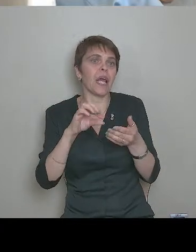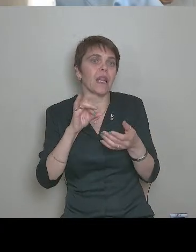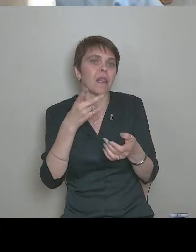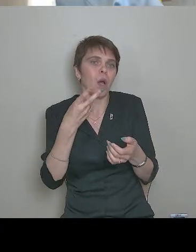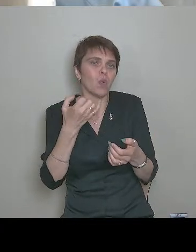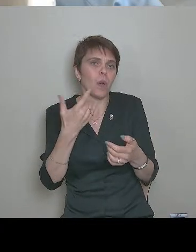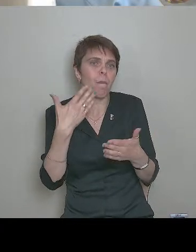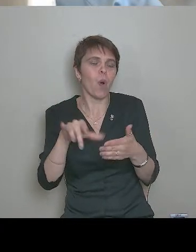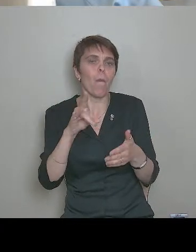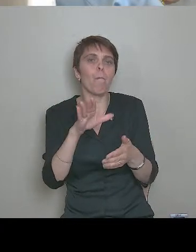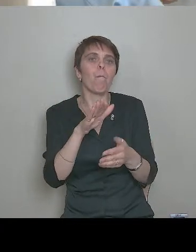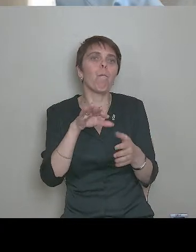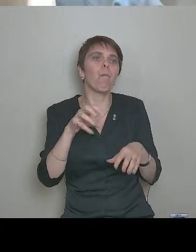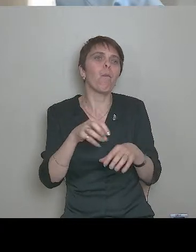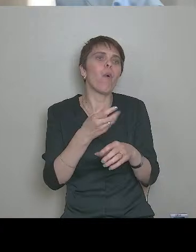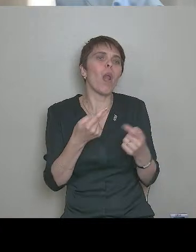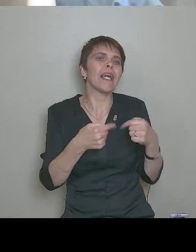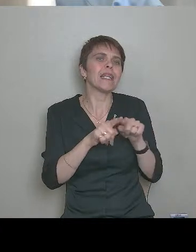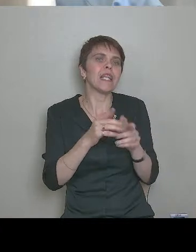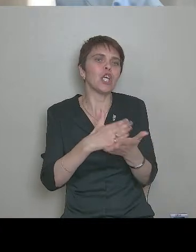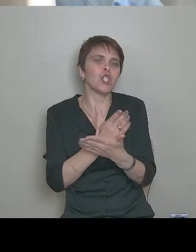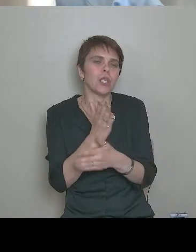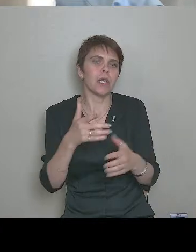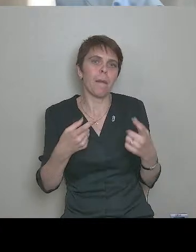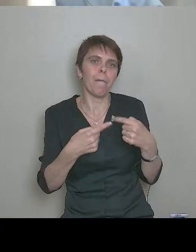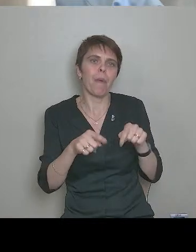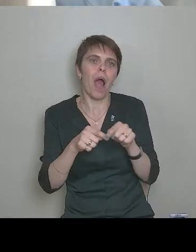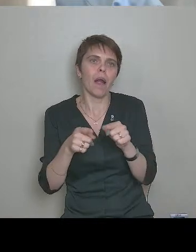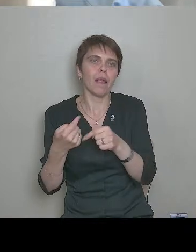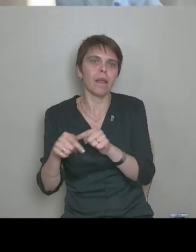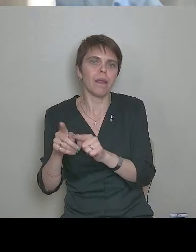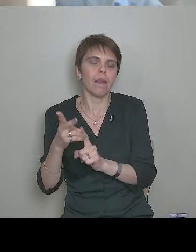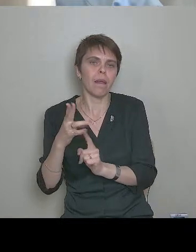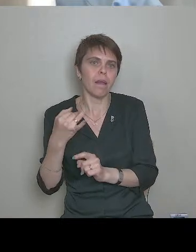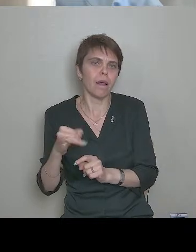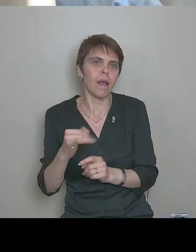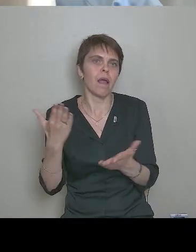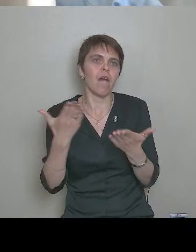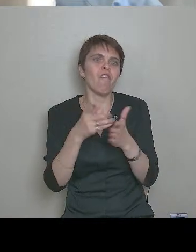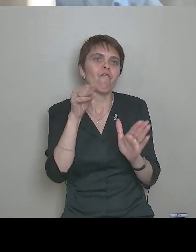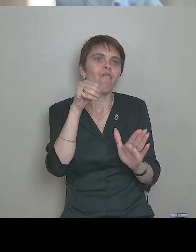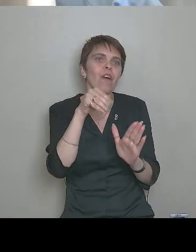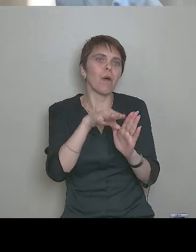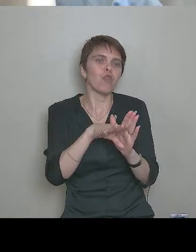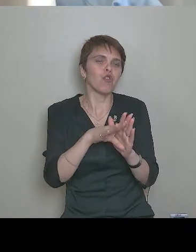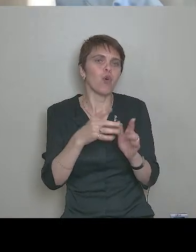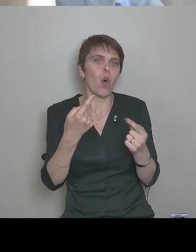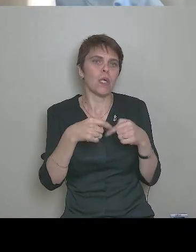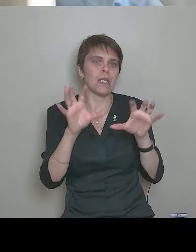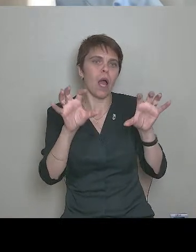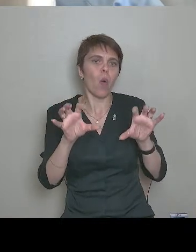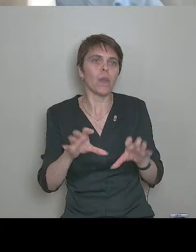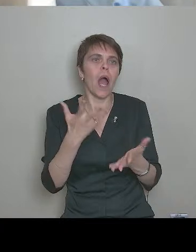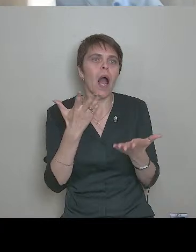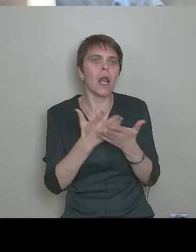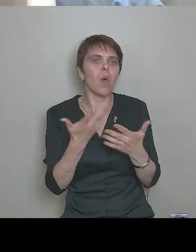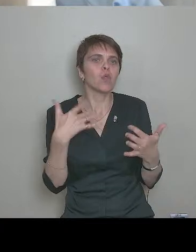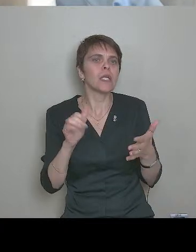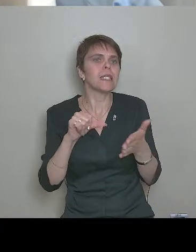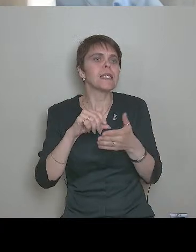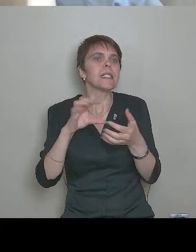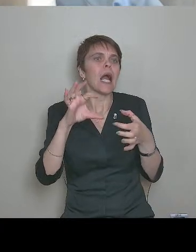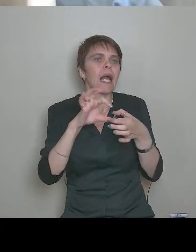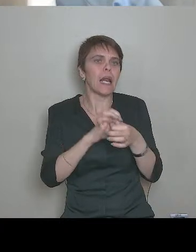mentioned not in the general part or section of the law on the political parties or basics of